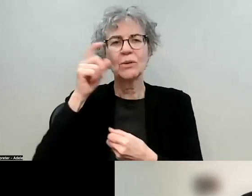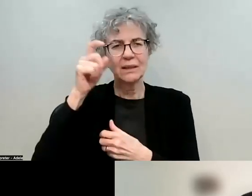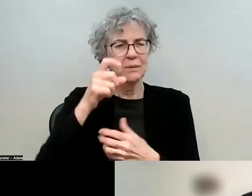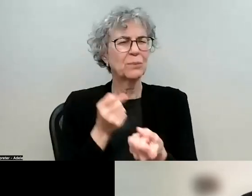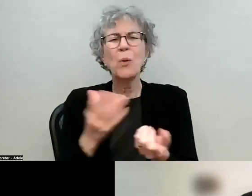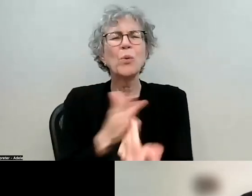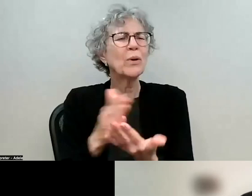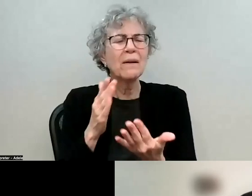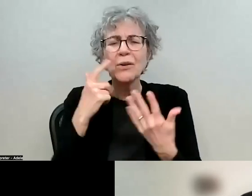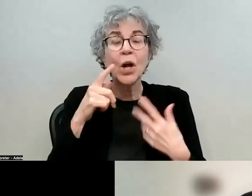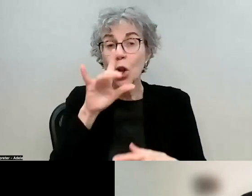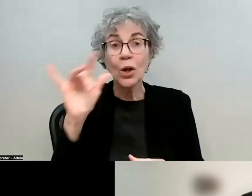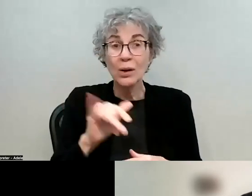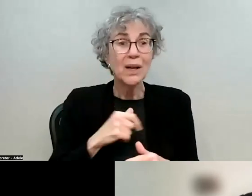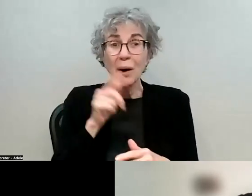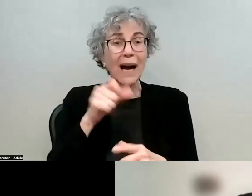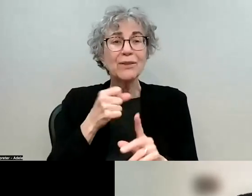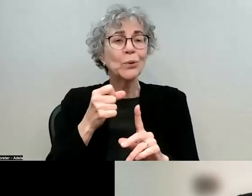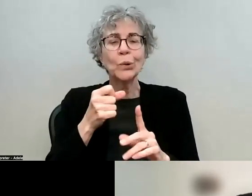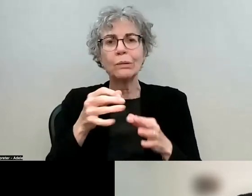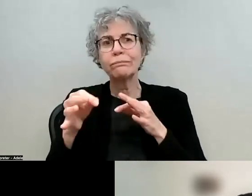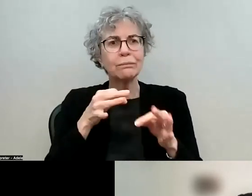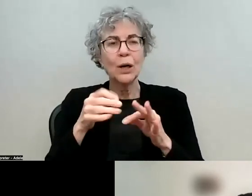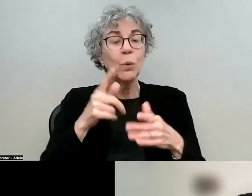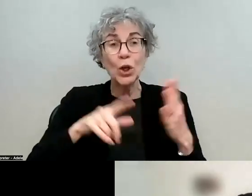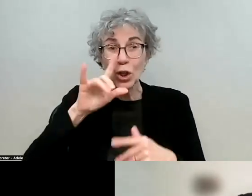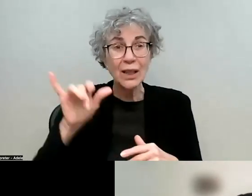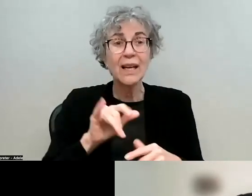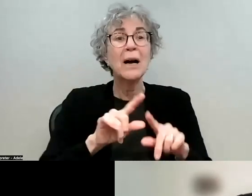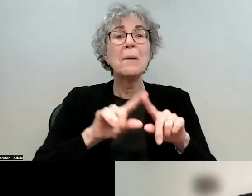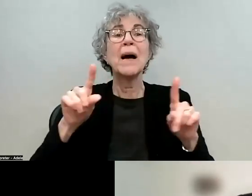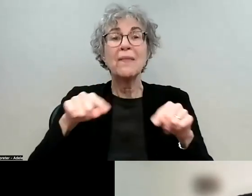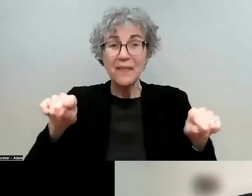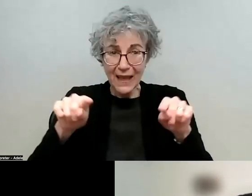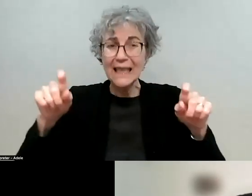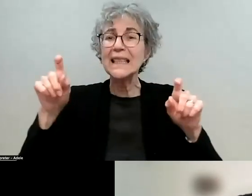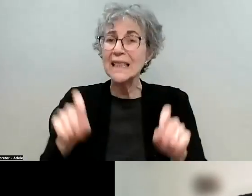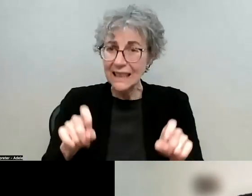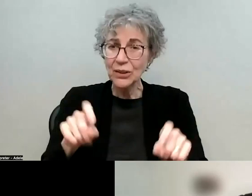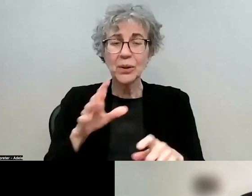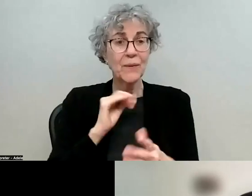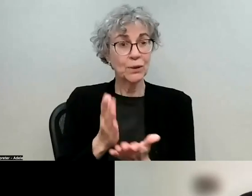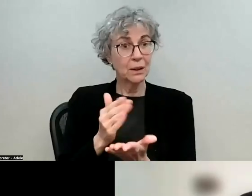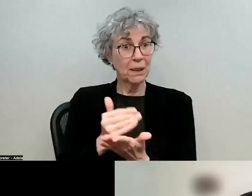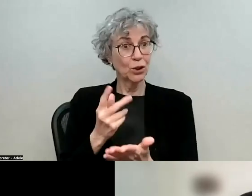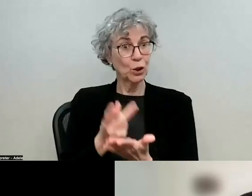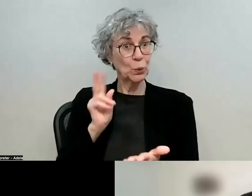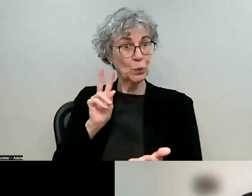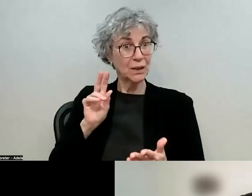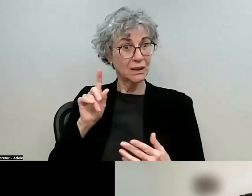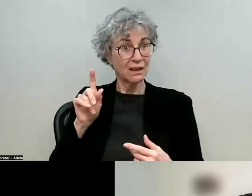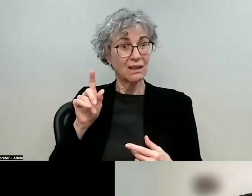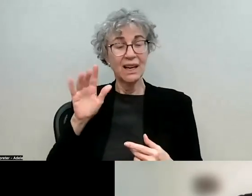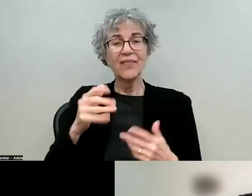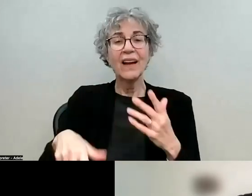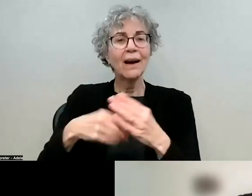like. We don't have to get into what that looks like, but they do need to. There was a budget 2 weeks ago and they talked about adding